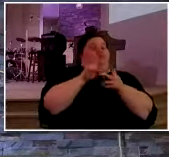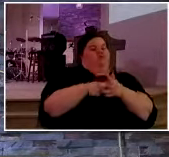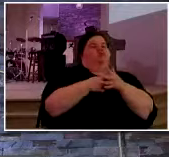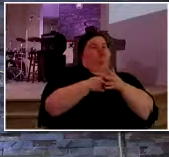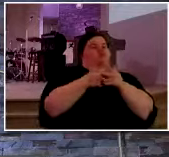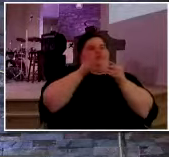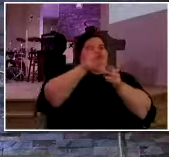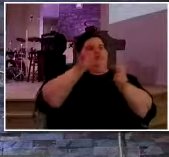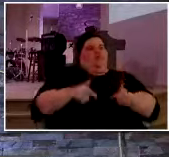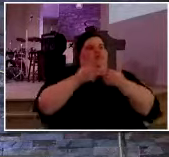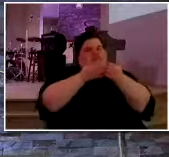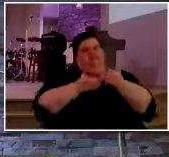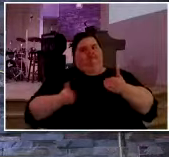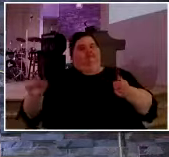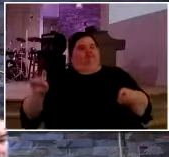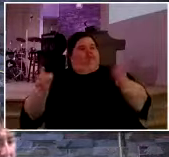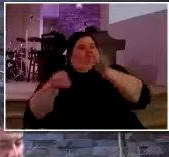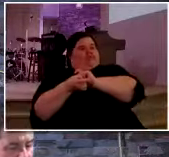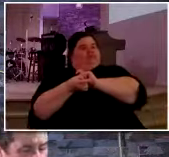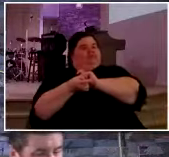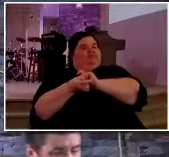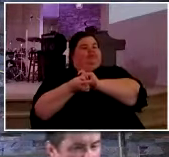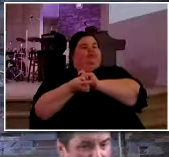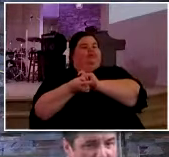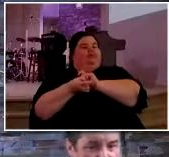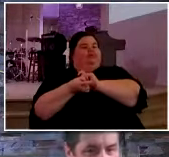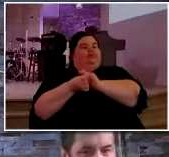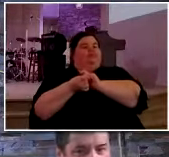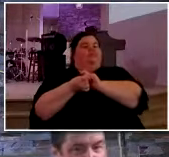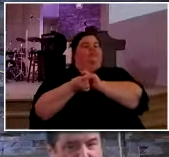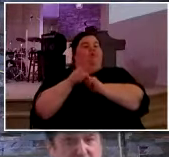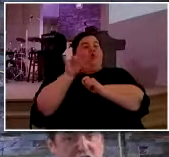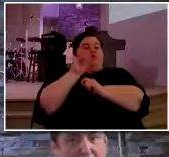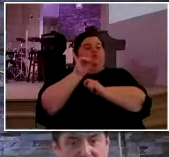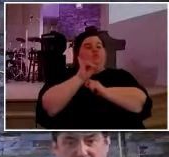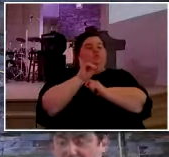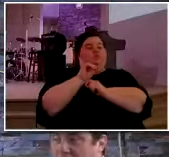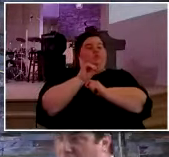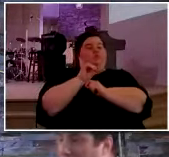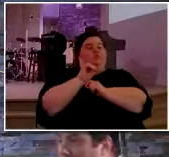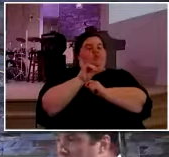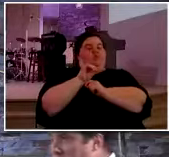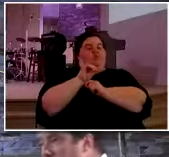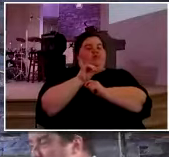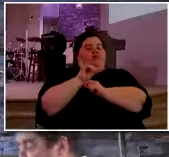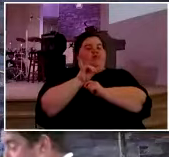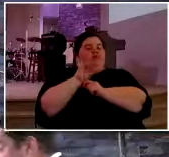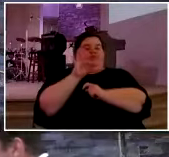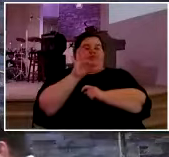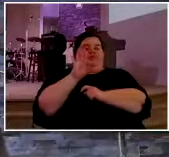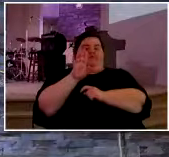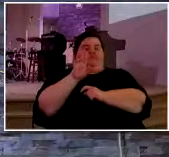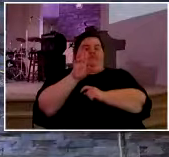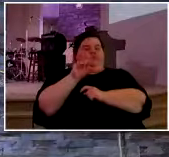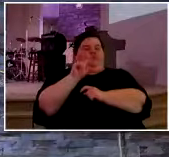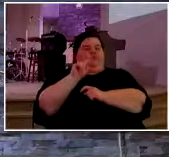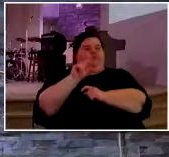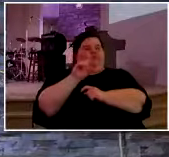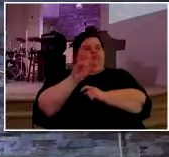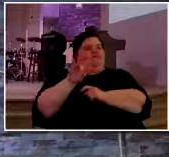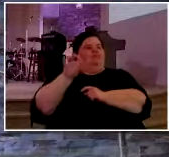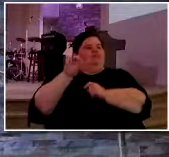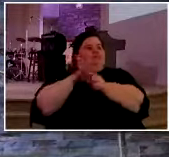There's a growing aspect of the born-again experience that just starts us onto the fruit of the Spirit. Paul writes